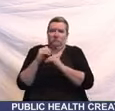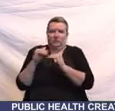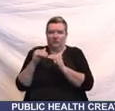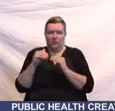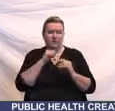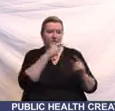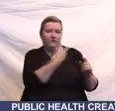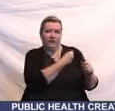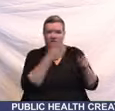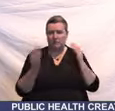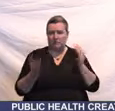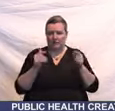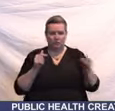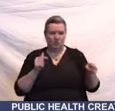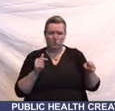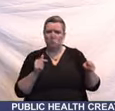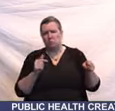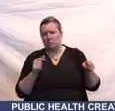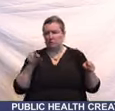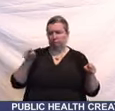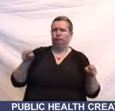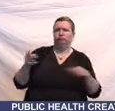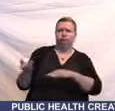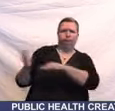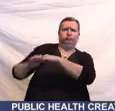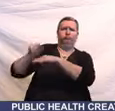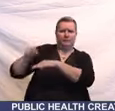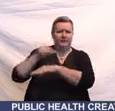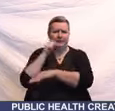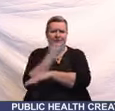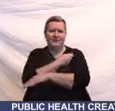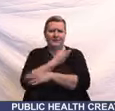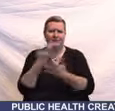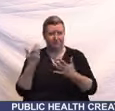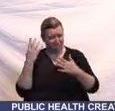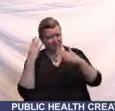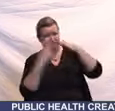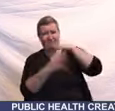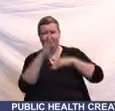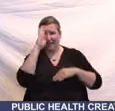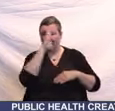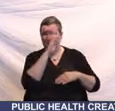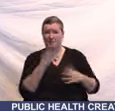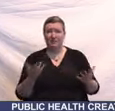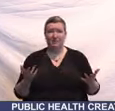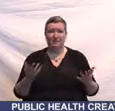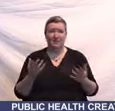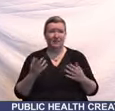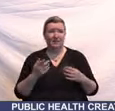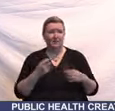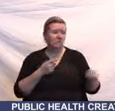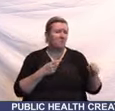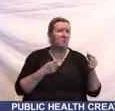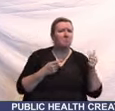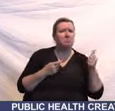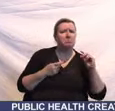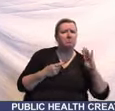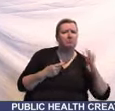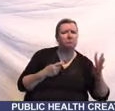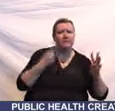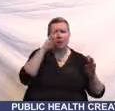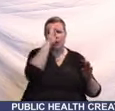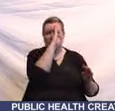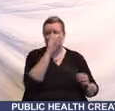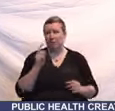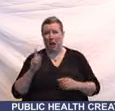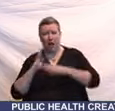COVID at a rate 6 times those of the vaccinated. And here I would also ask you to pay attention